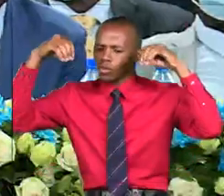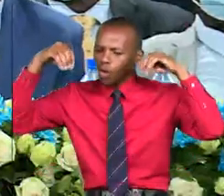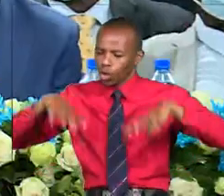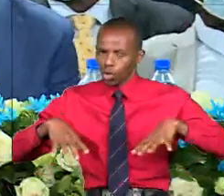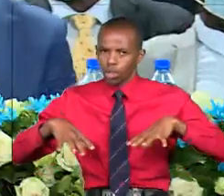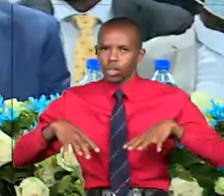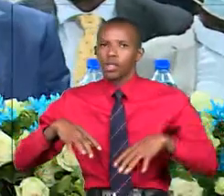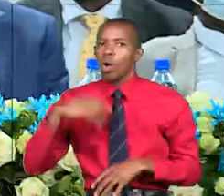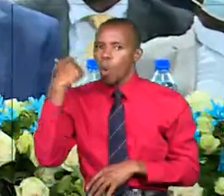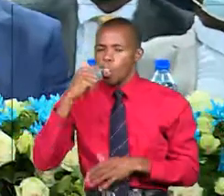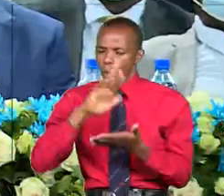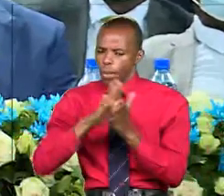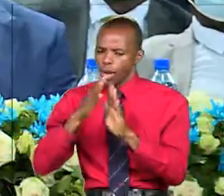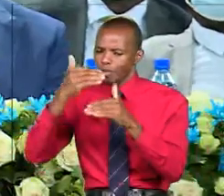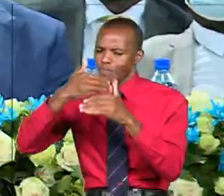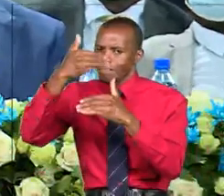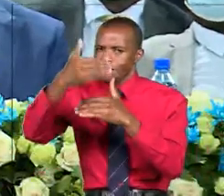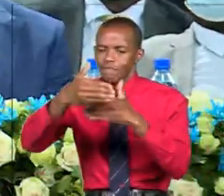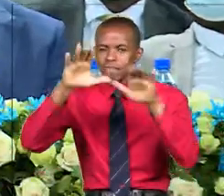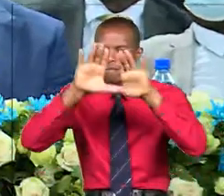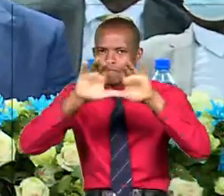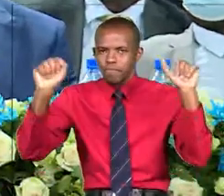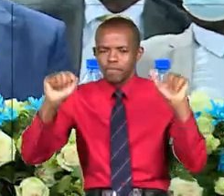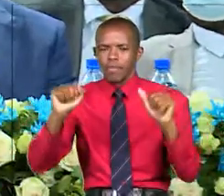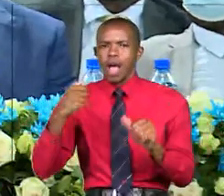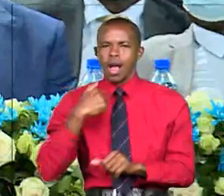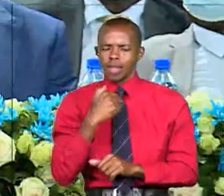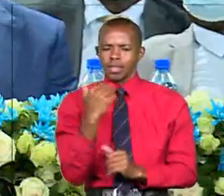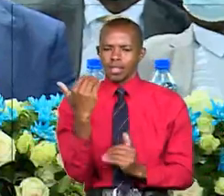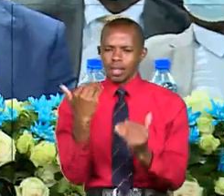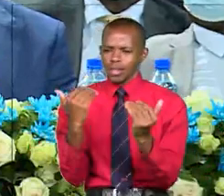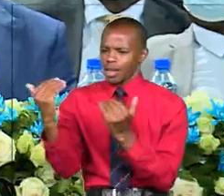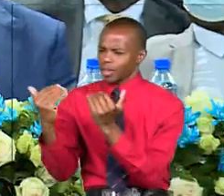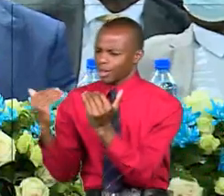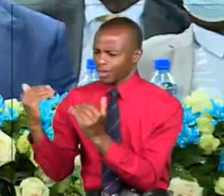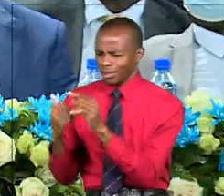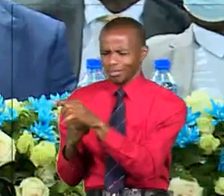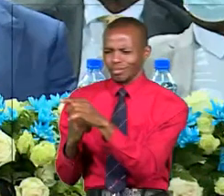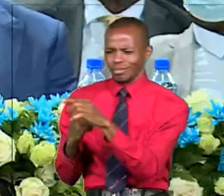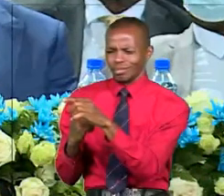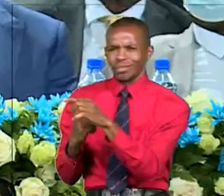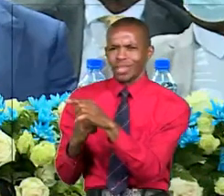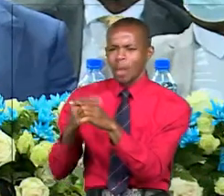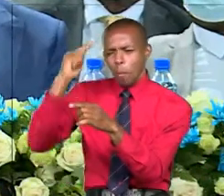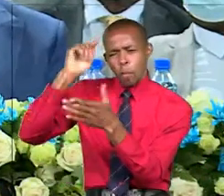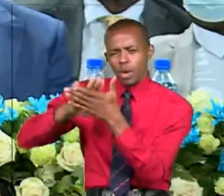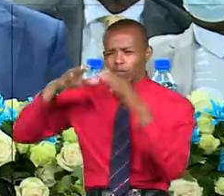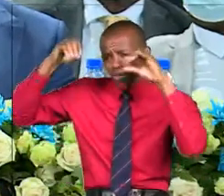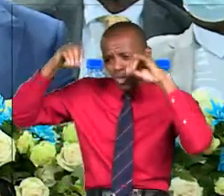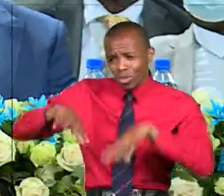Whoever is going to be the next president, tujiulize, does he or she believe in devolution?